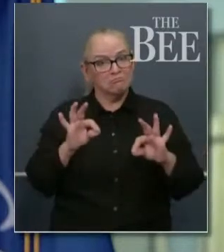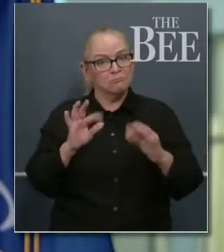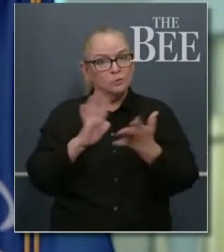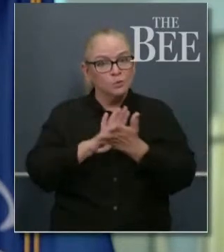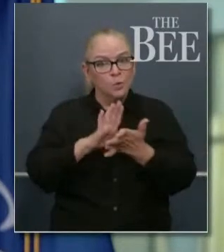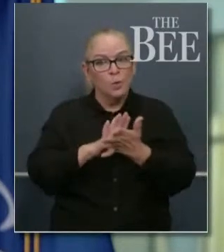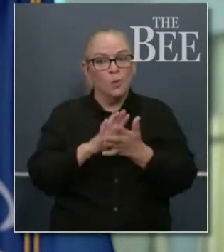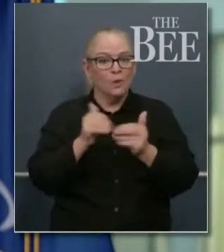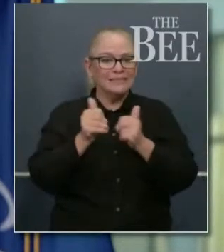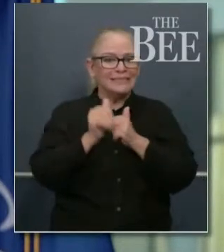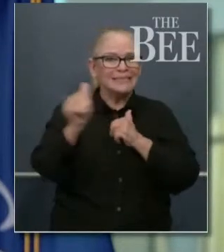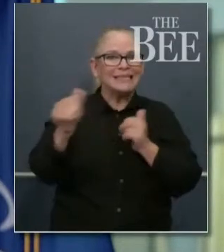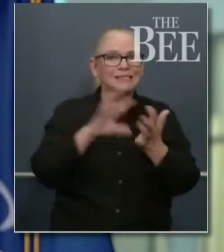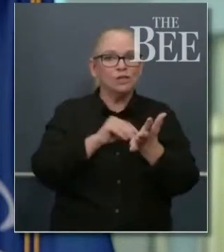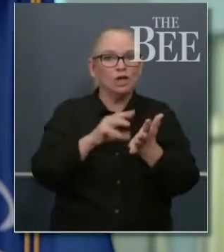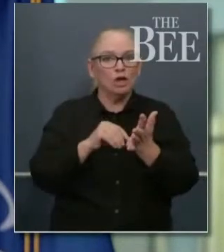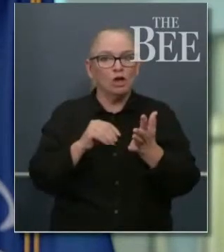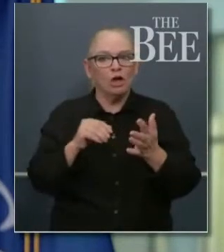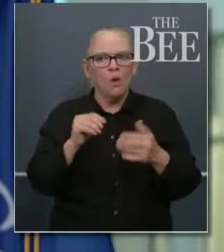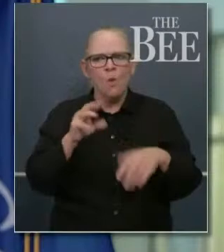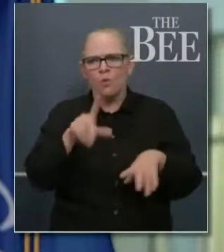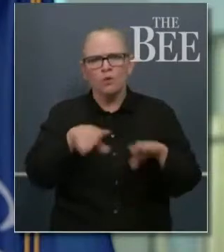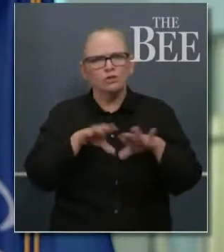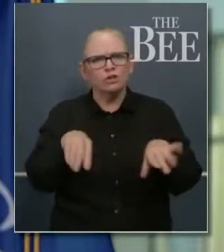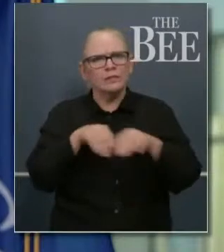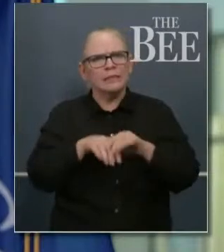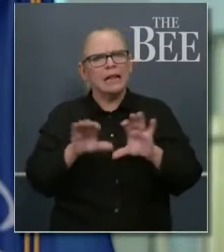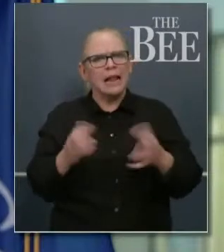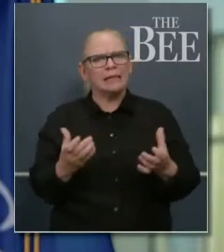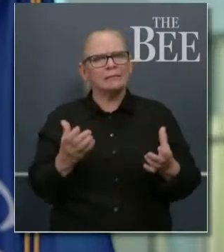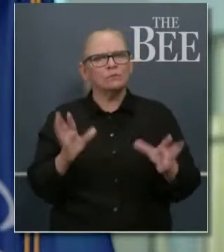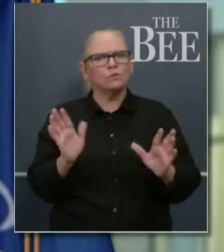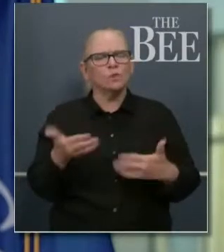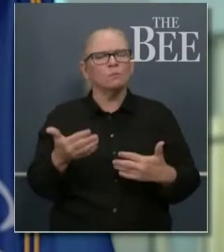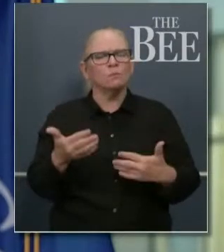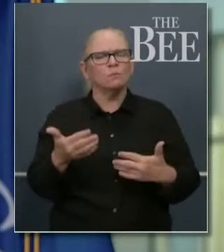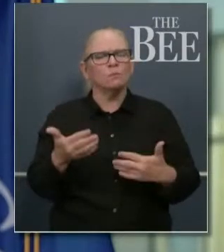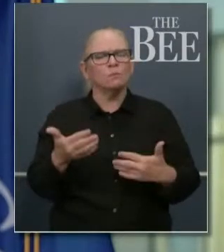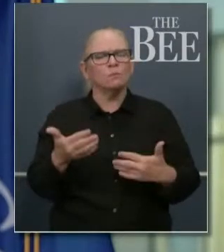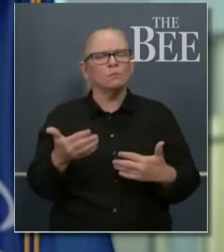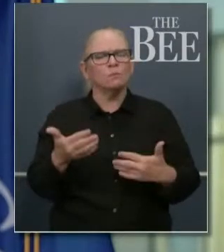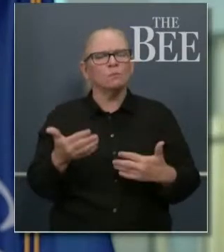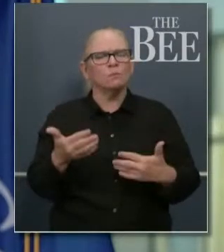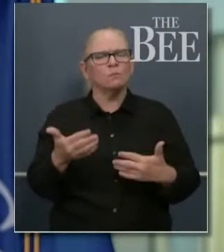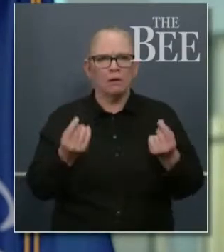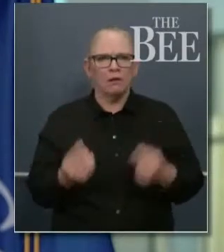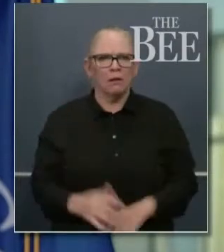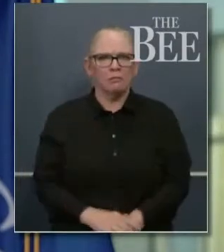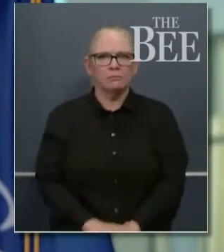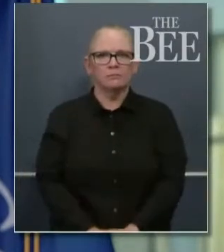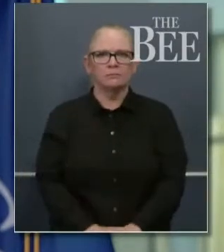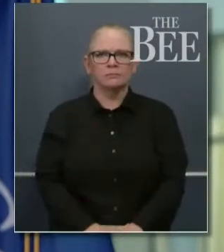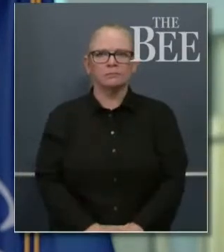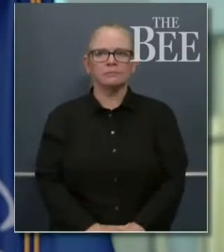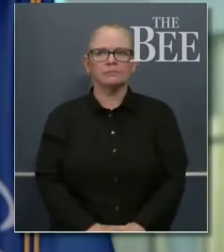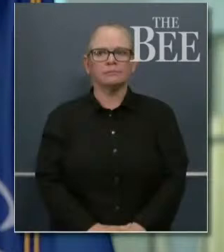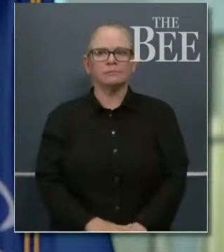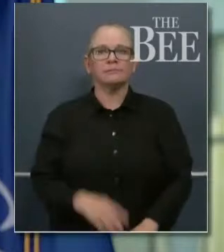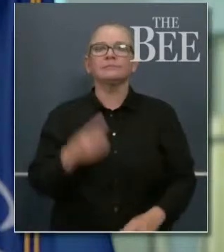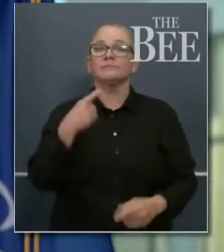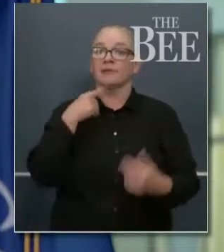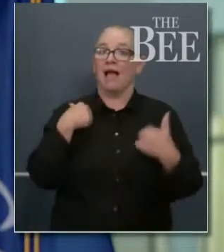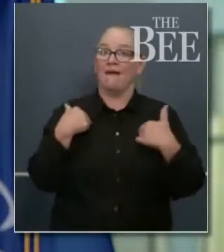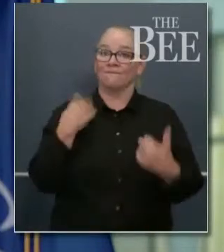distance learning, or have they been able to return to in-person instruction in class? Yeah, I've got 4 kids. It's 4